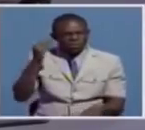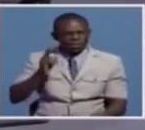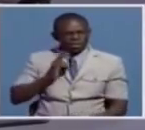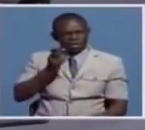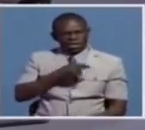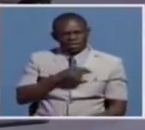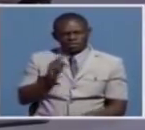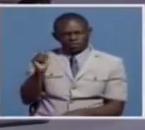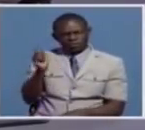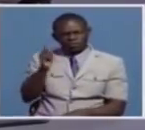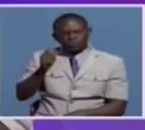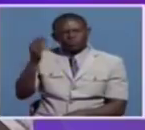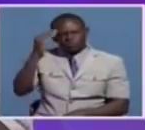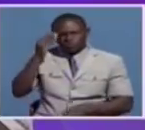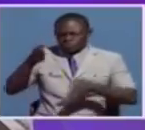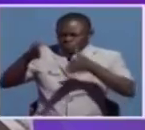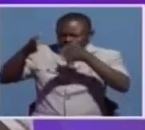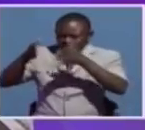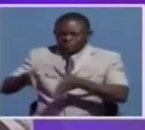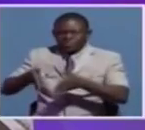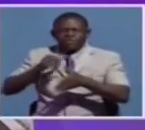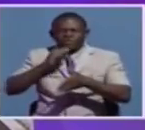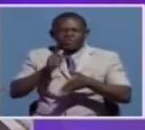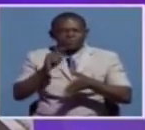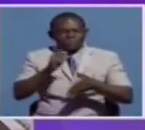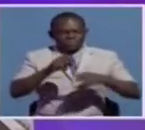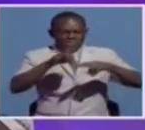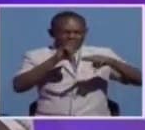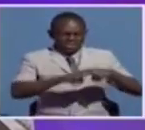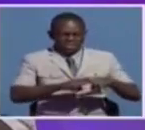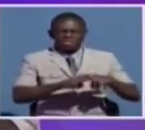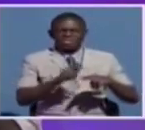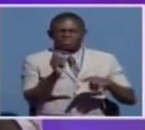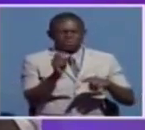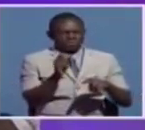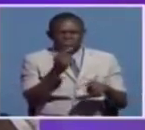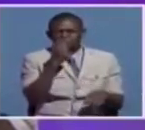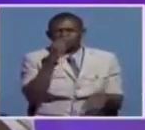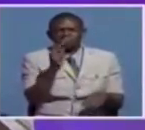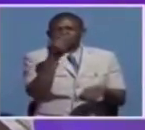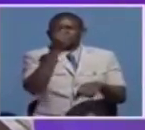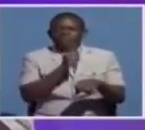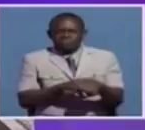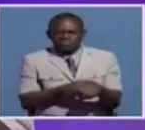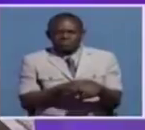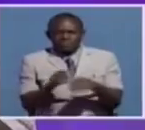down. So that was strange. It was worse when you got to State House, because